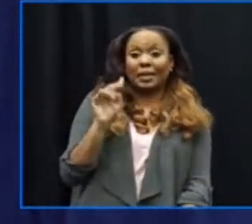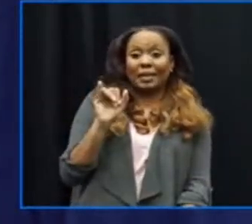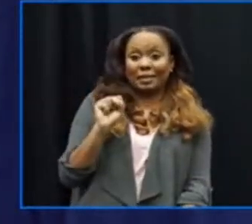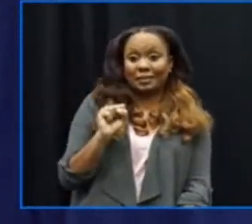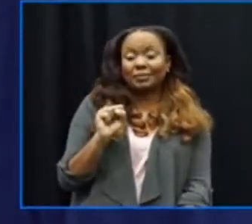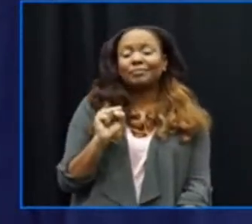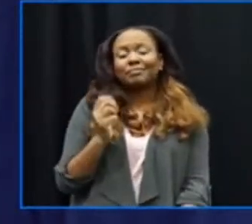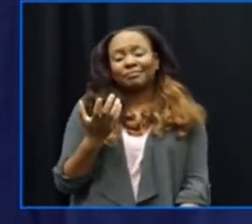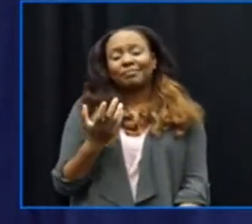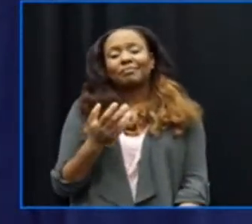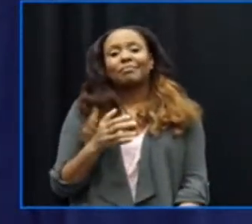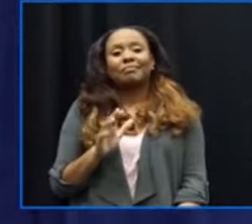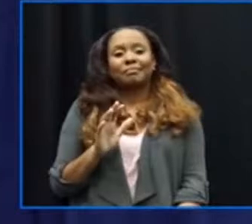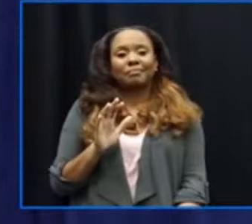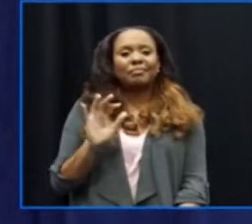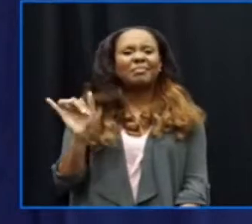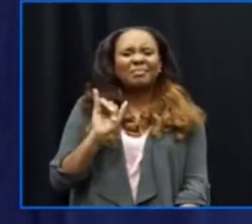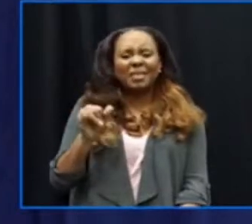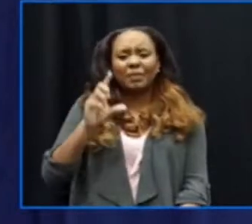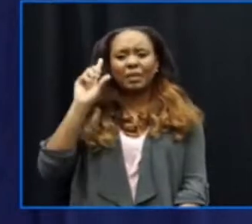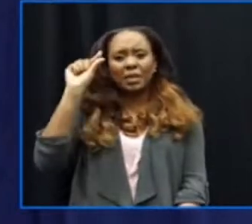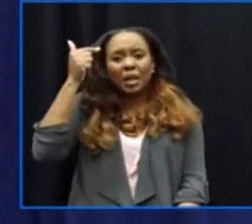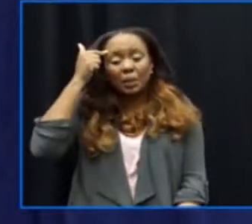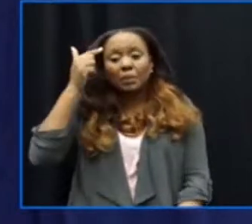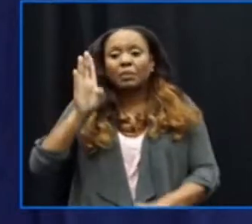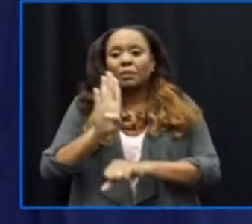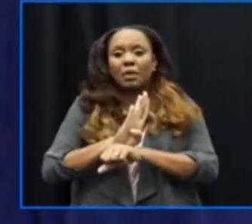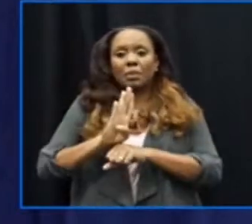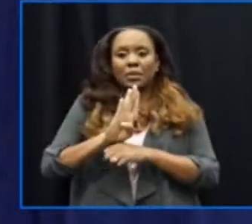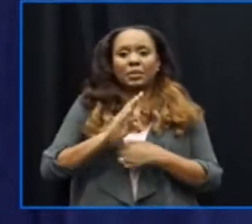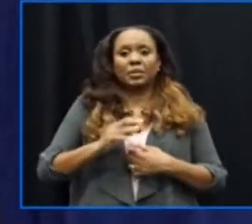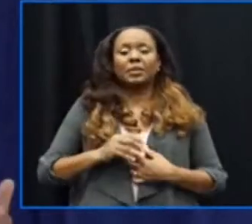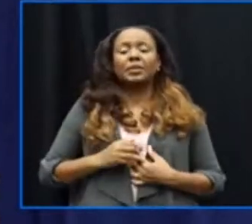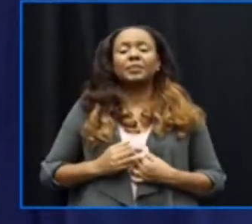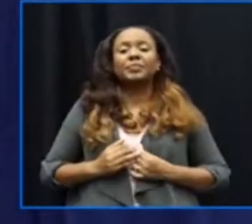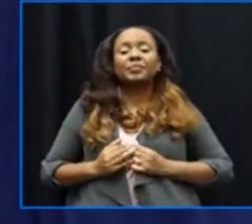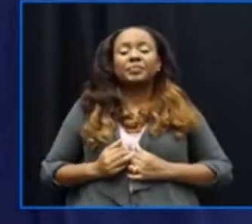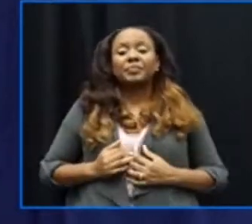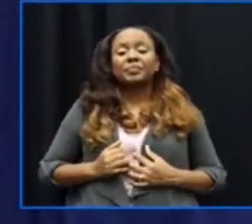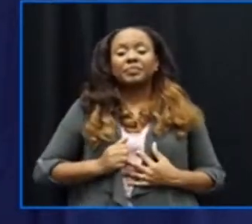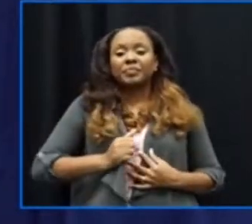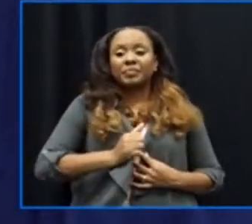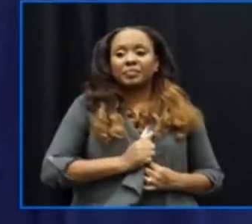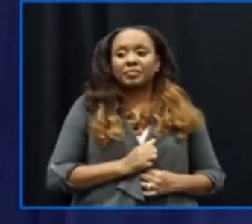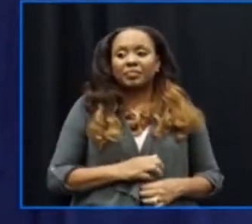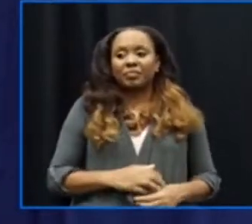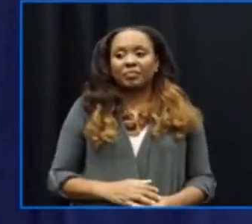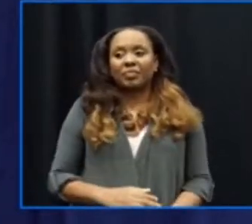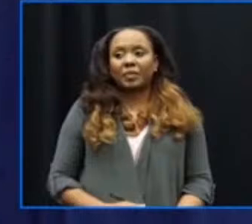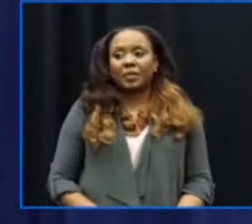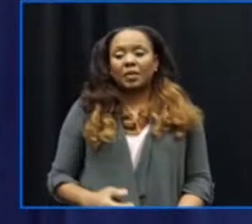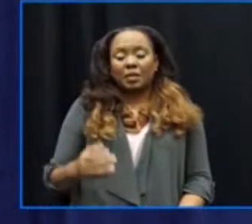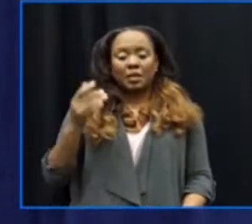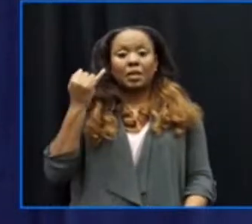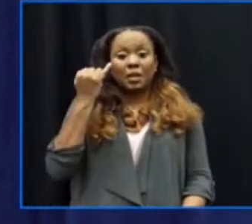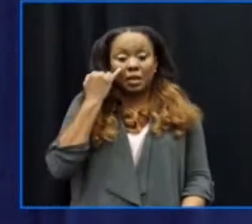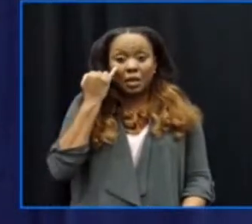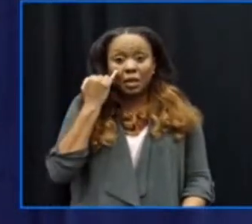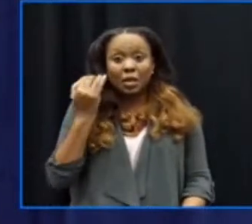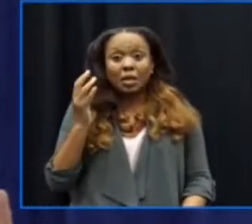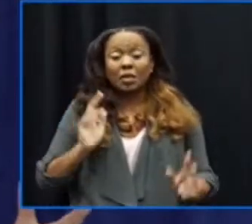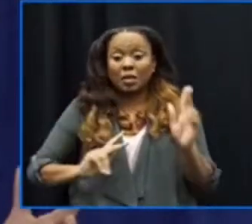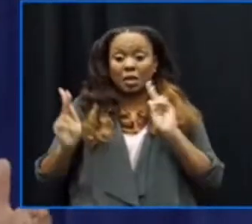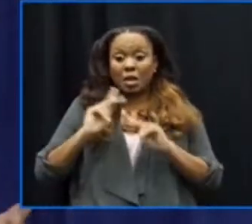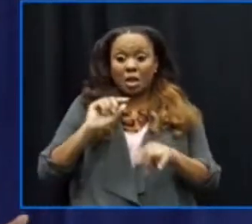and the same is true for the government of Barbados, where taxpayers, essentially for the most part, those who are actively employed, are